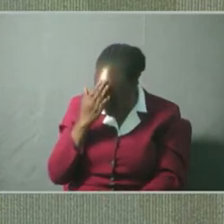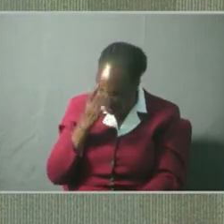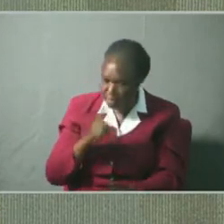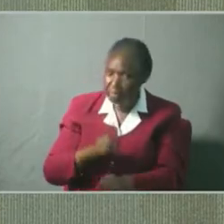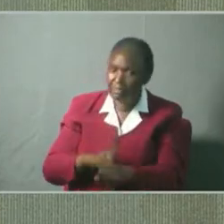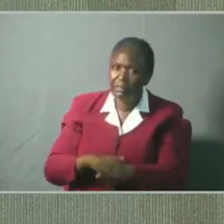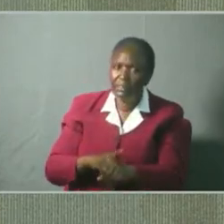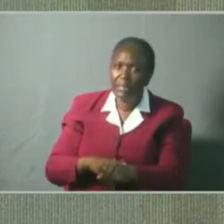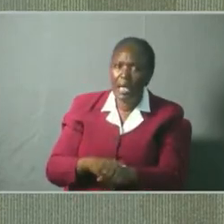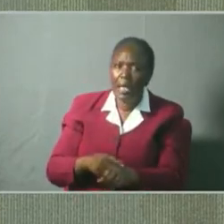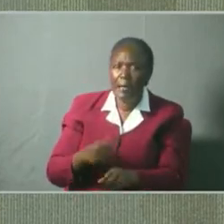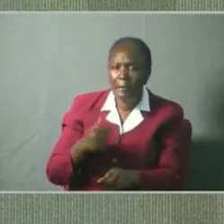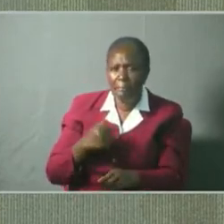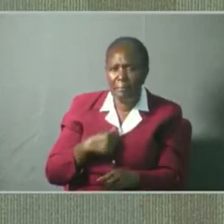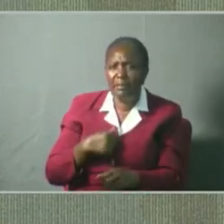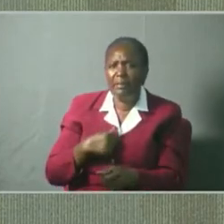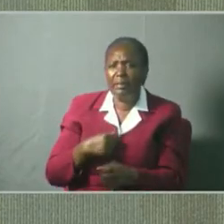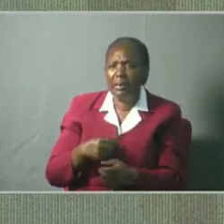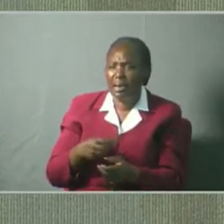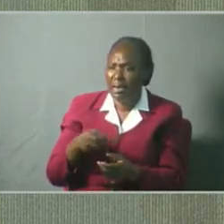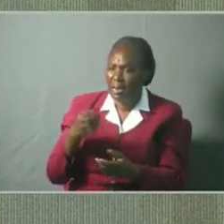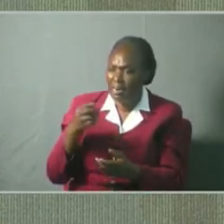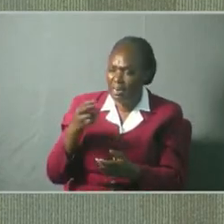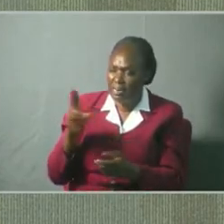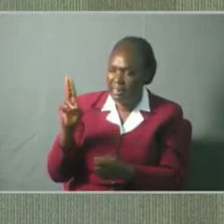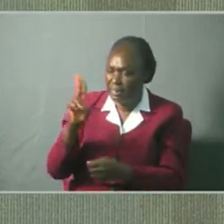like it was my money.